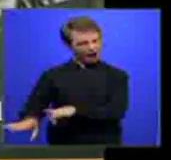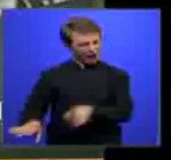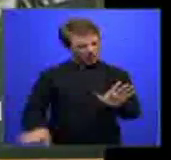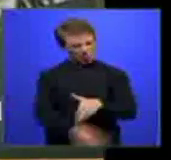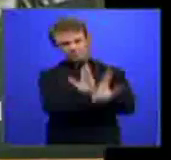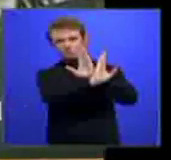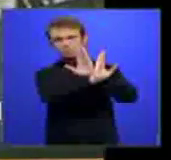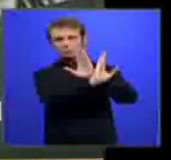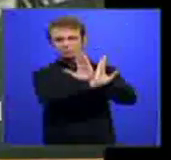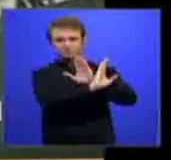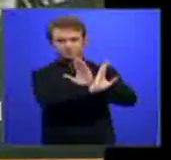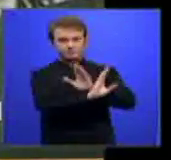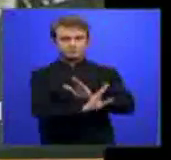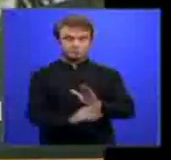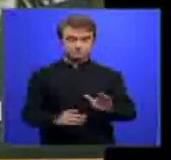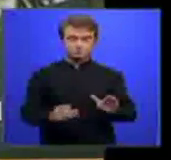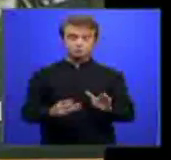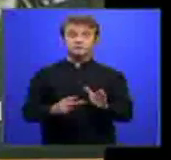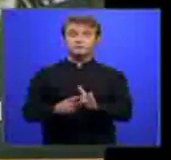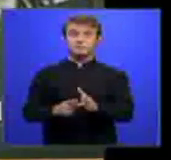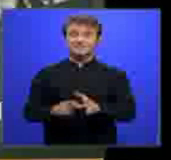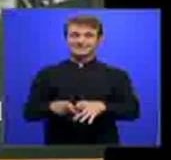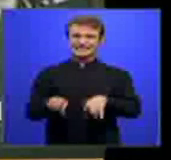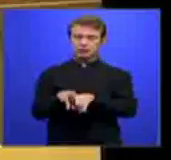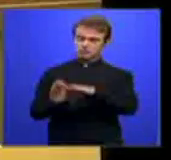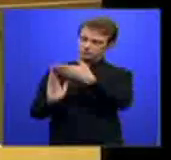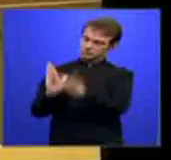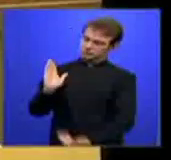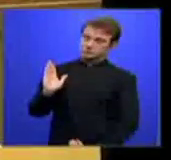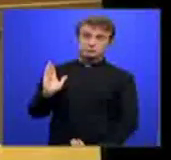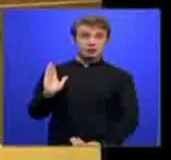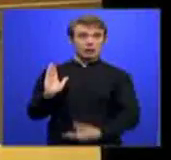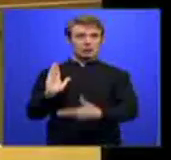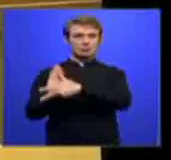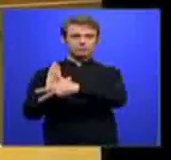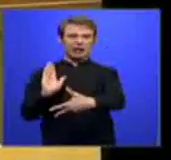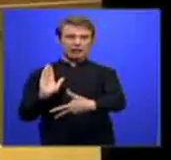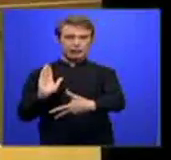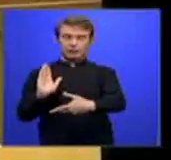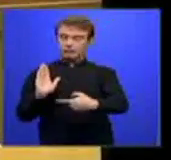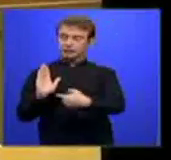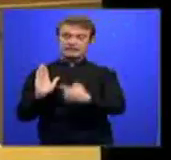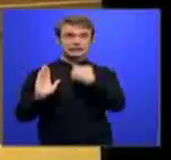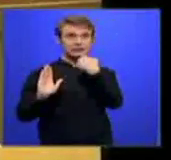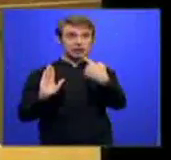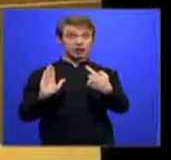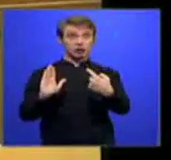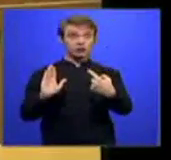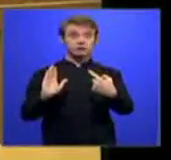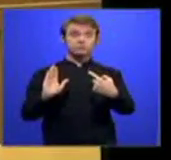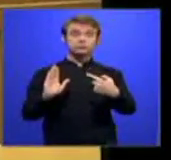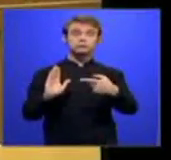It also legislates the 50-50 policy position with regard to